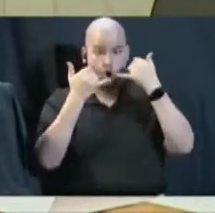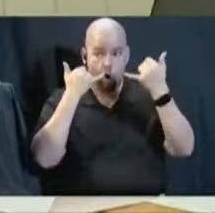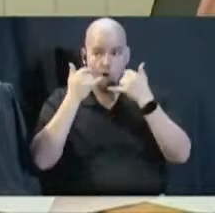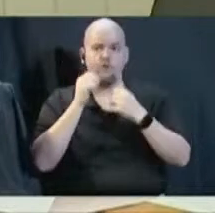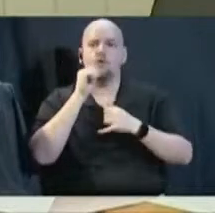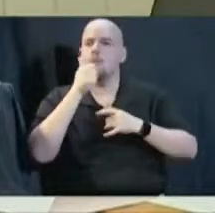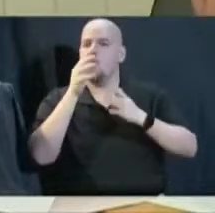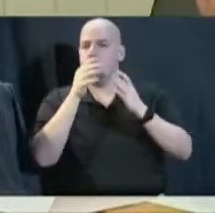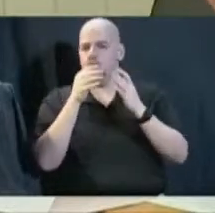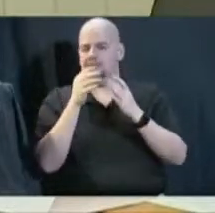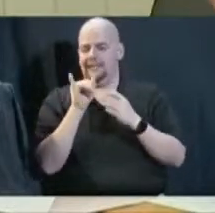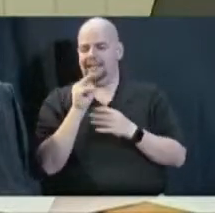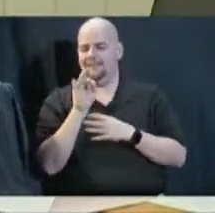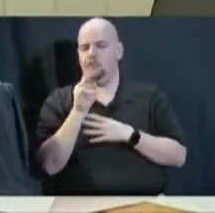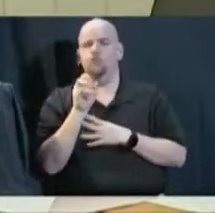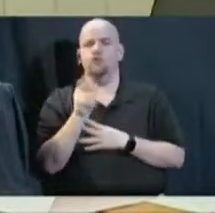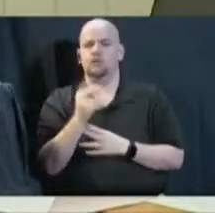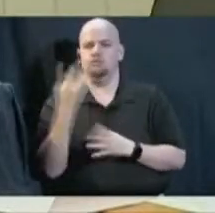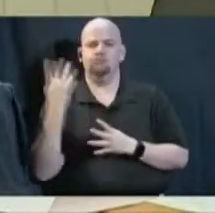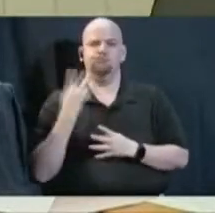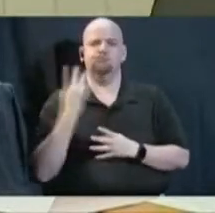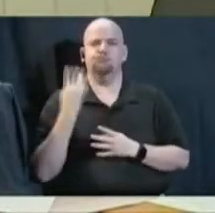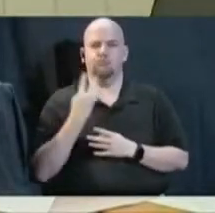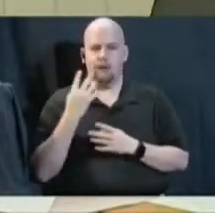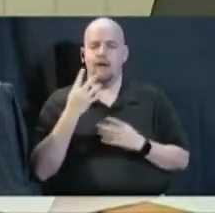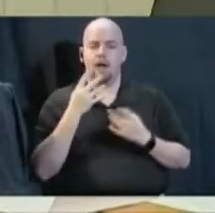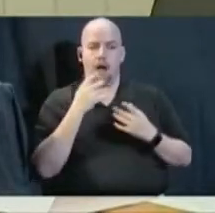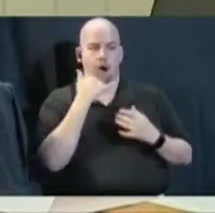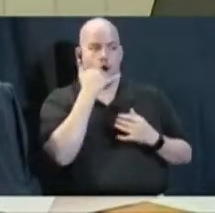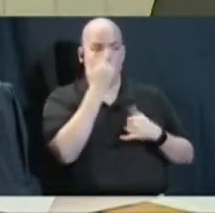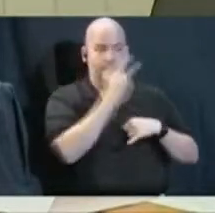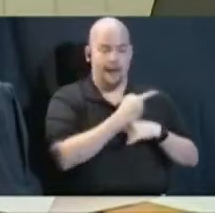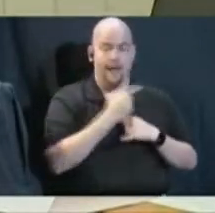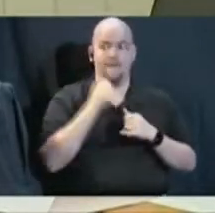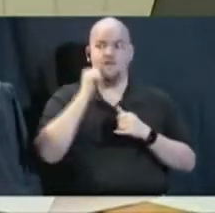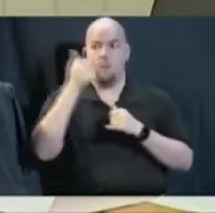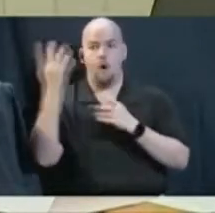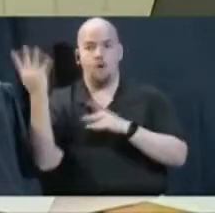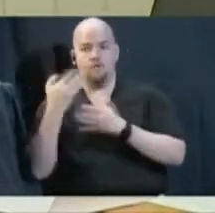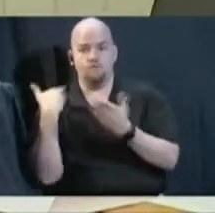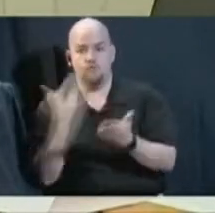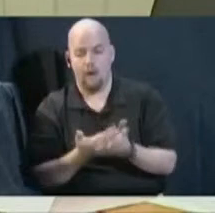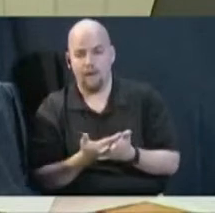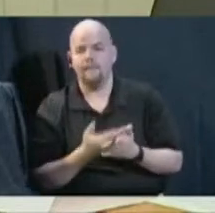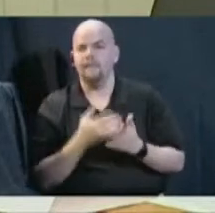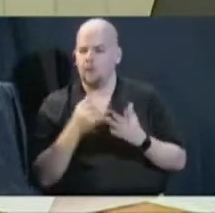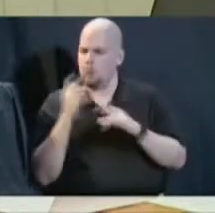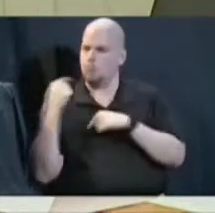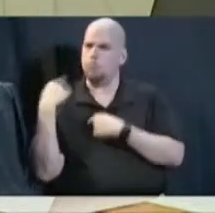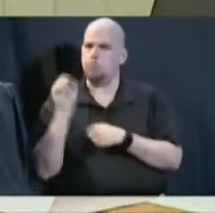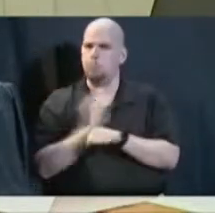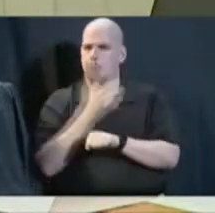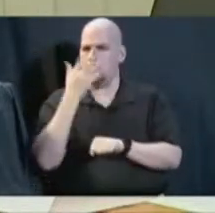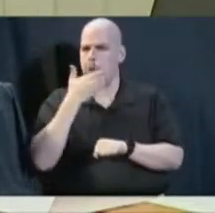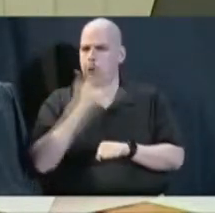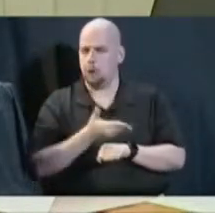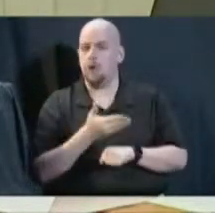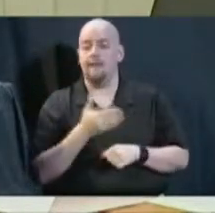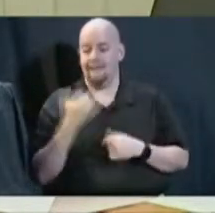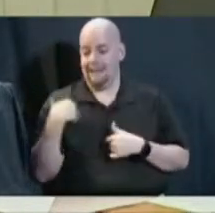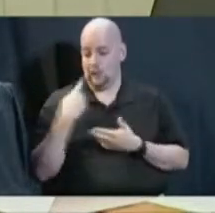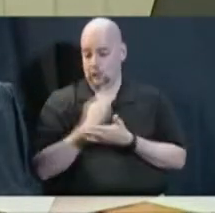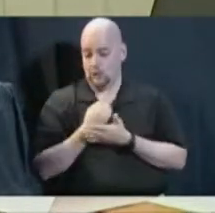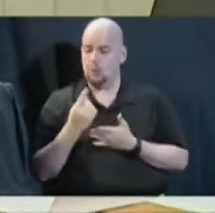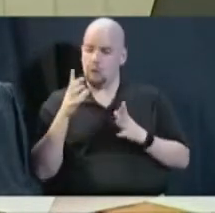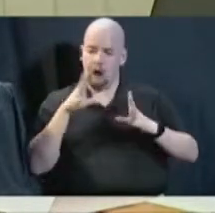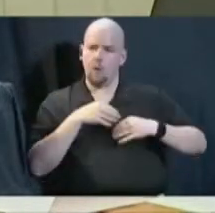infusions, scheduling people today for tomorrow, that's the way that works. That was working pretty well. I can say that we got what we expected this past week,